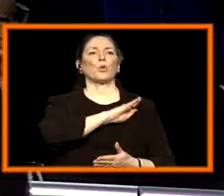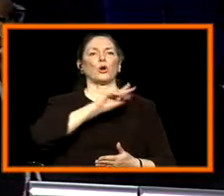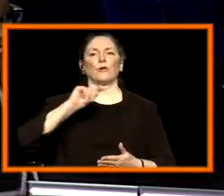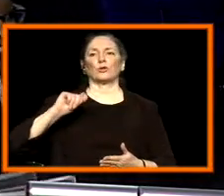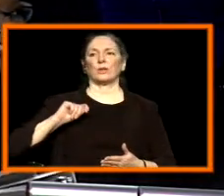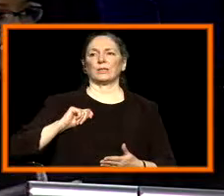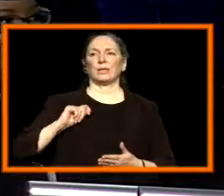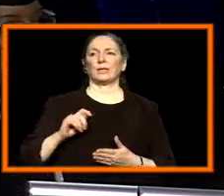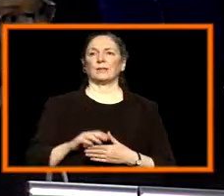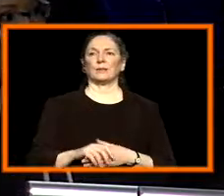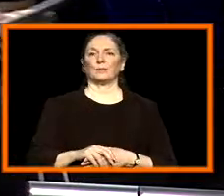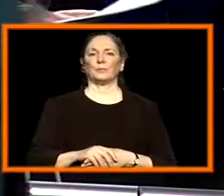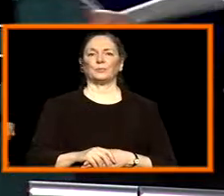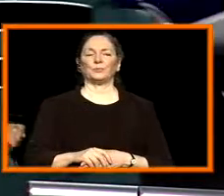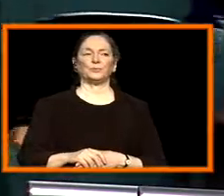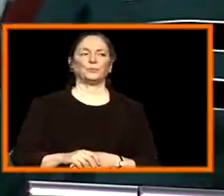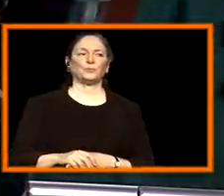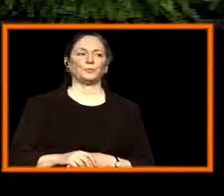of Trustees.